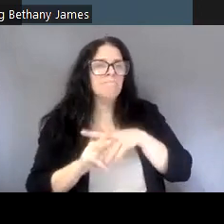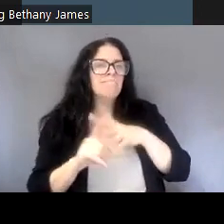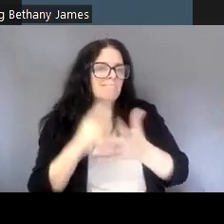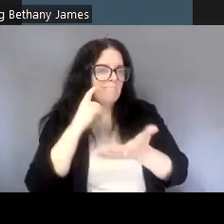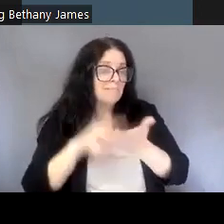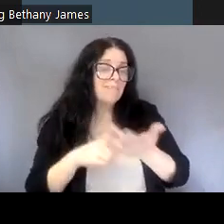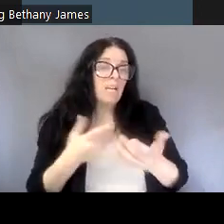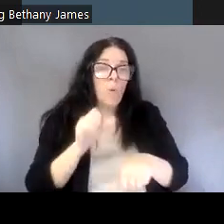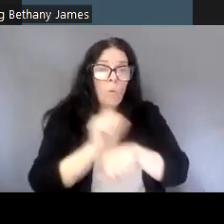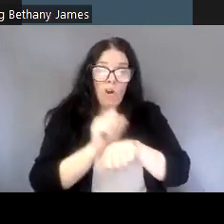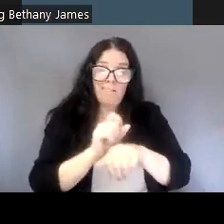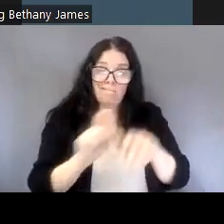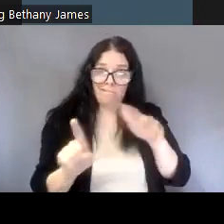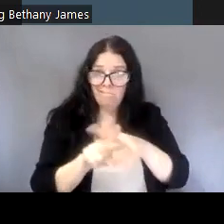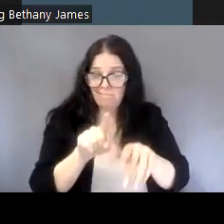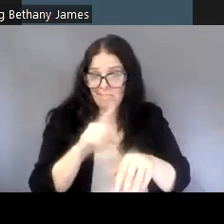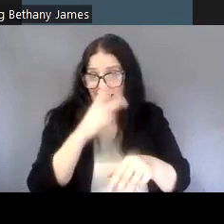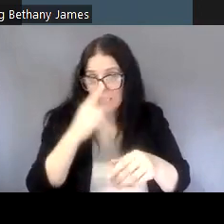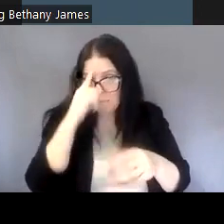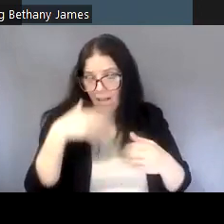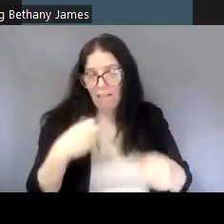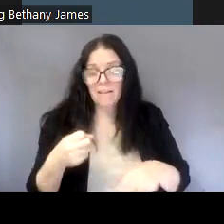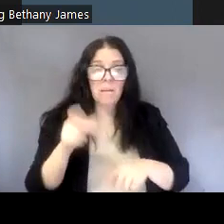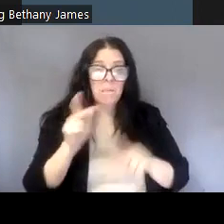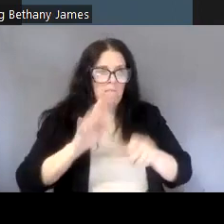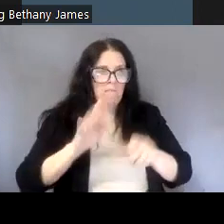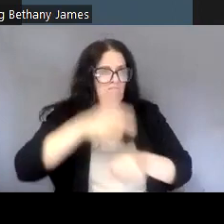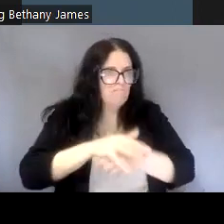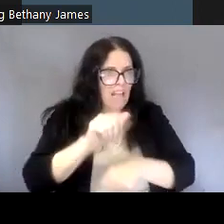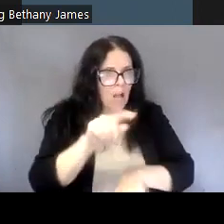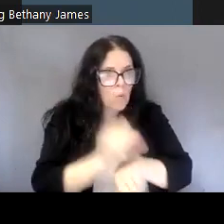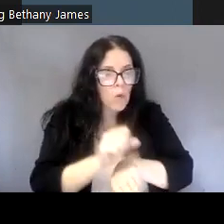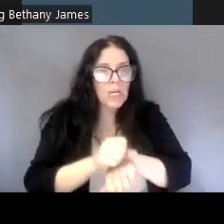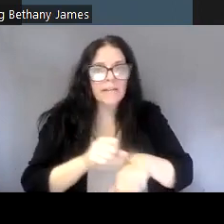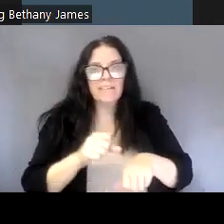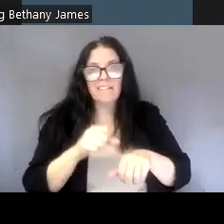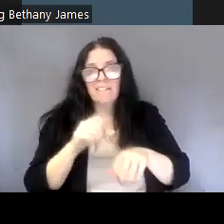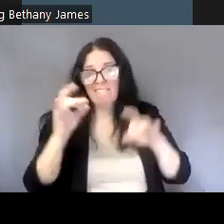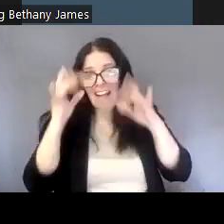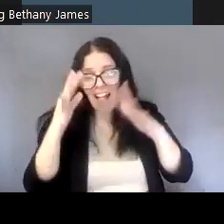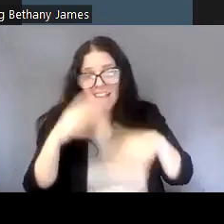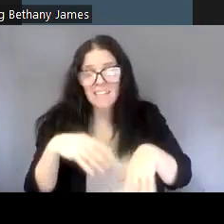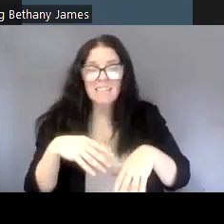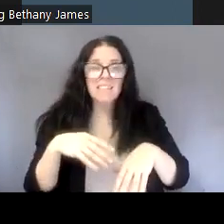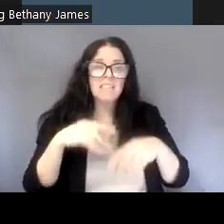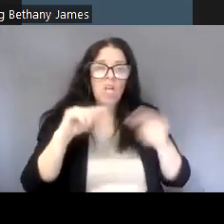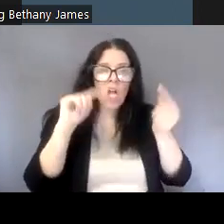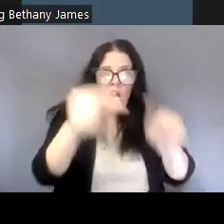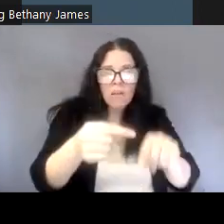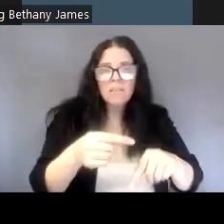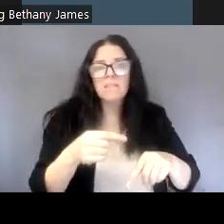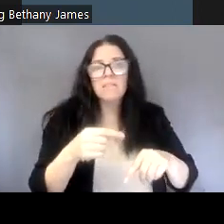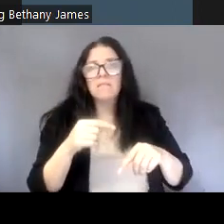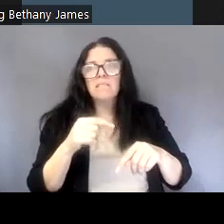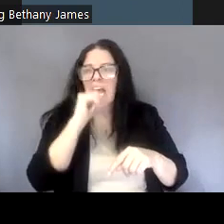violence at work. We're seeing increased aggression at work. We're seeing increased disrespect of people at